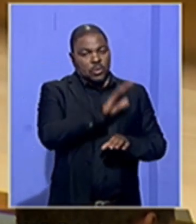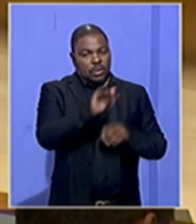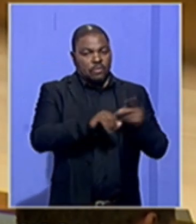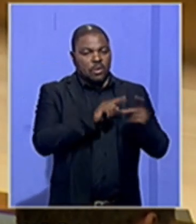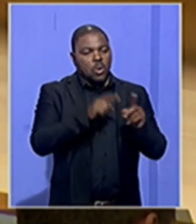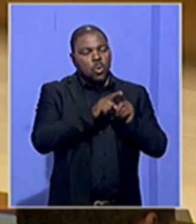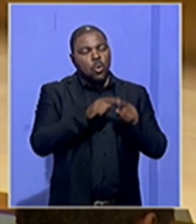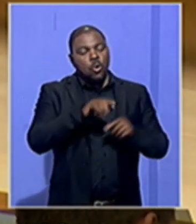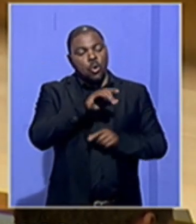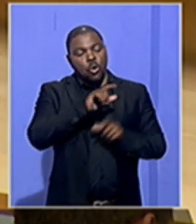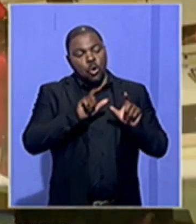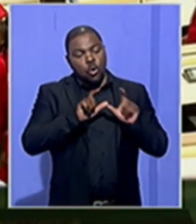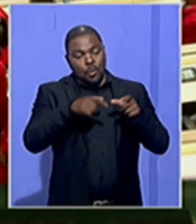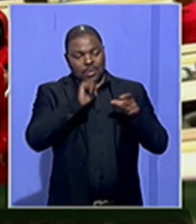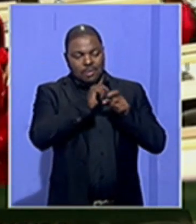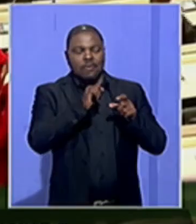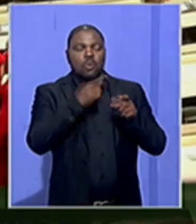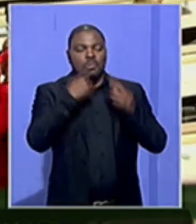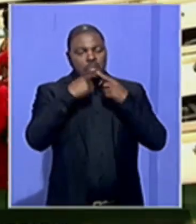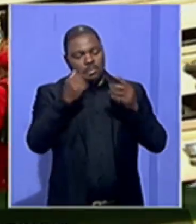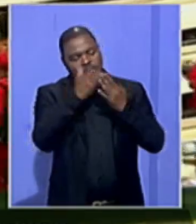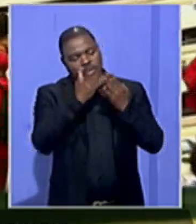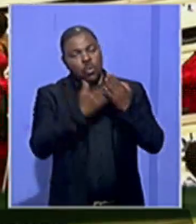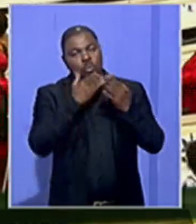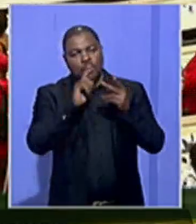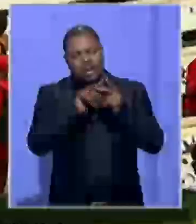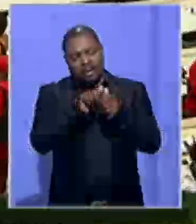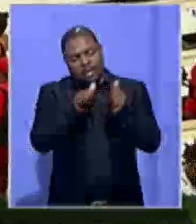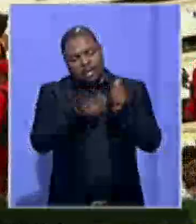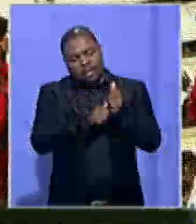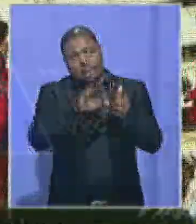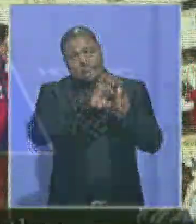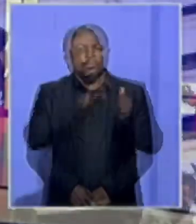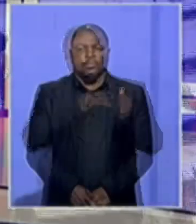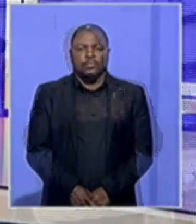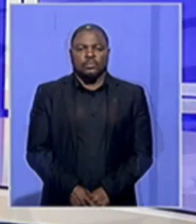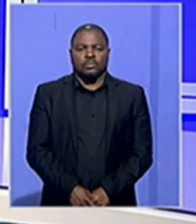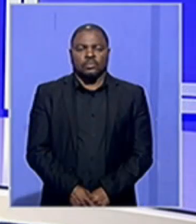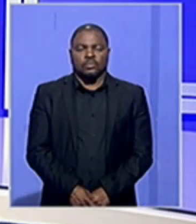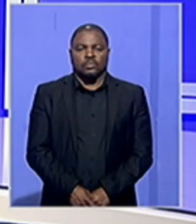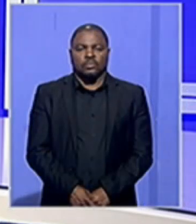fa Gautshwane fa ile motlatsa meyara ena o tla voutelwa.